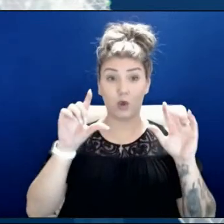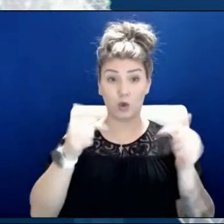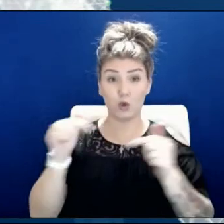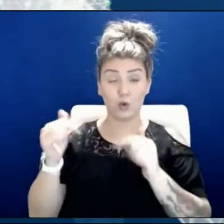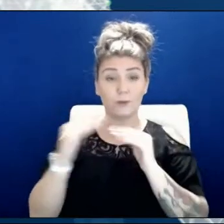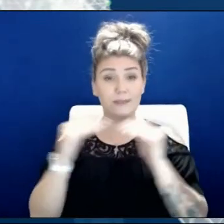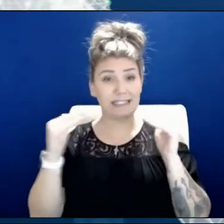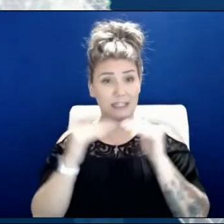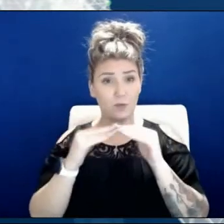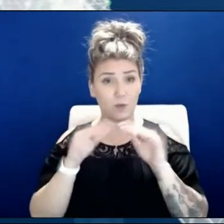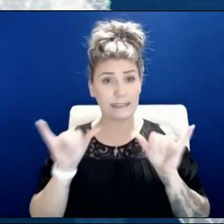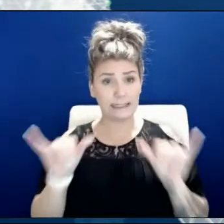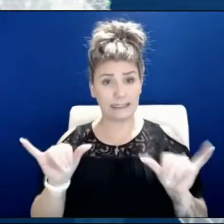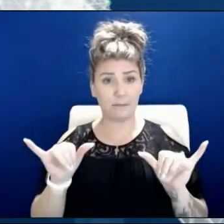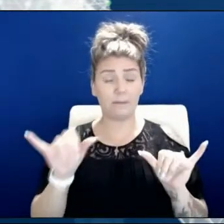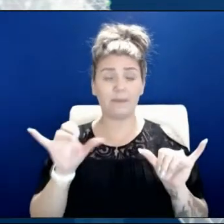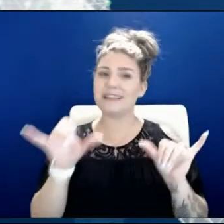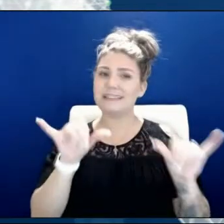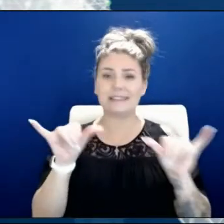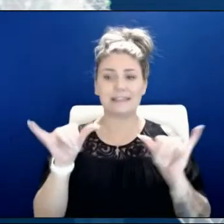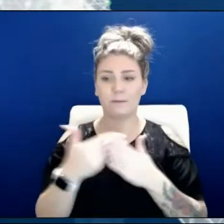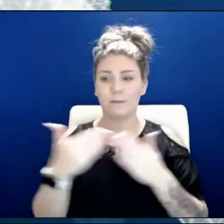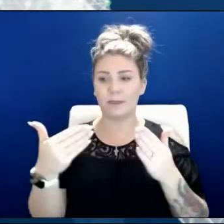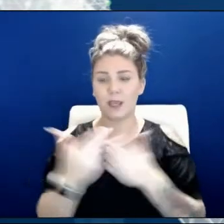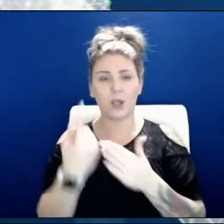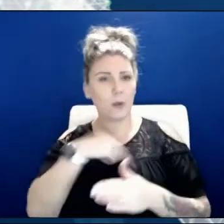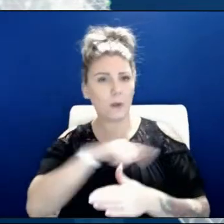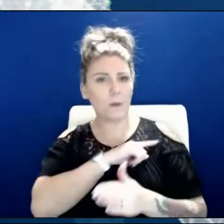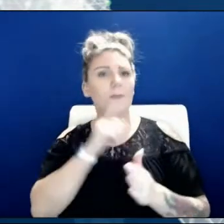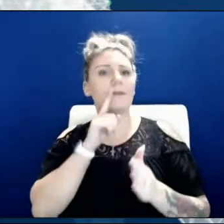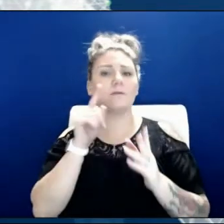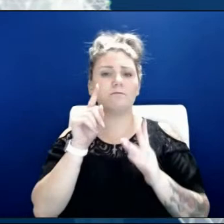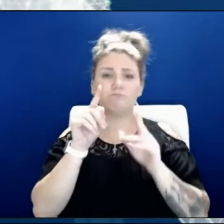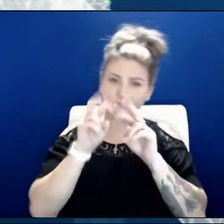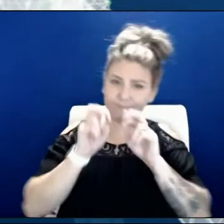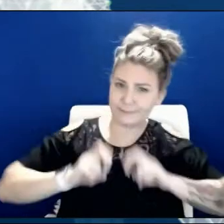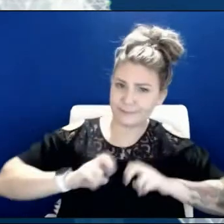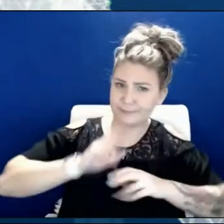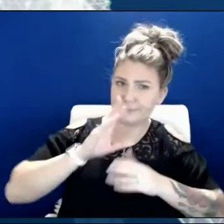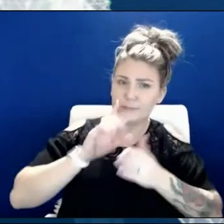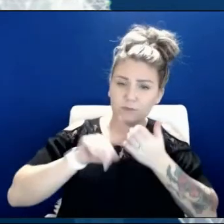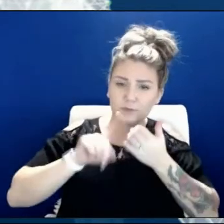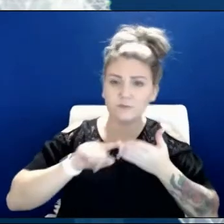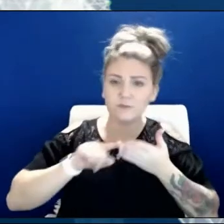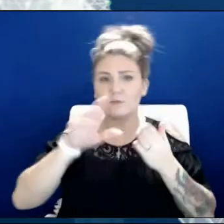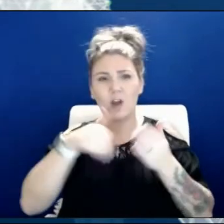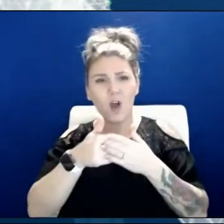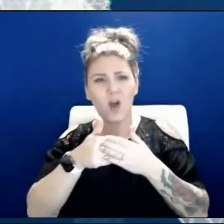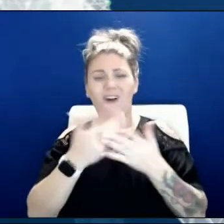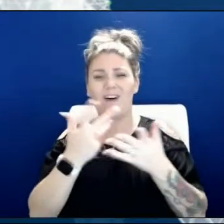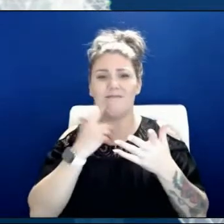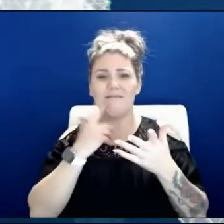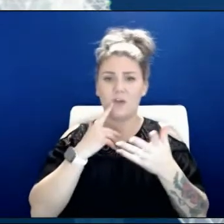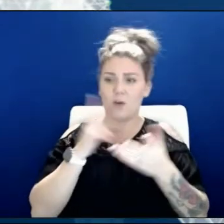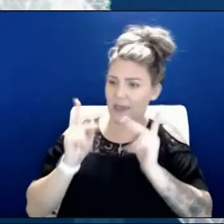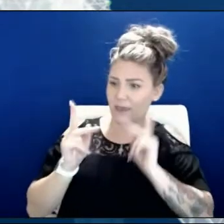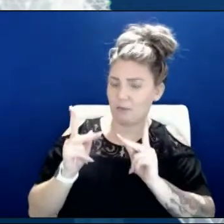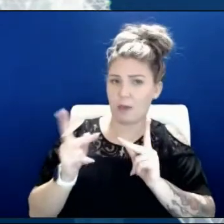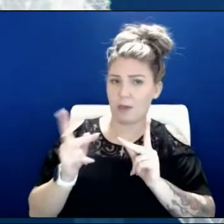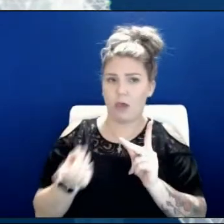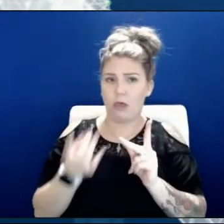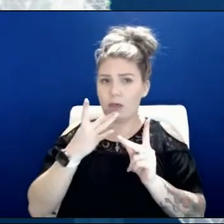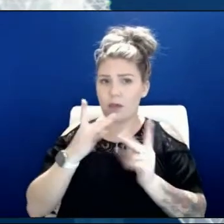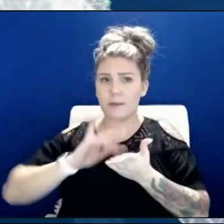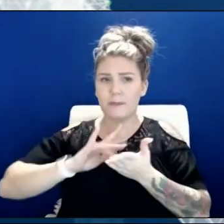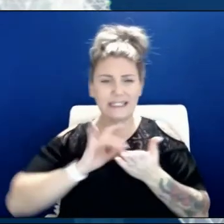this is the same thing we look at all the time in research teams. We look and say, did the people who got the drug look the same as the people who didn't